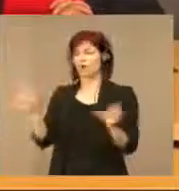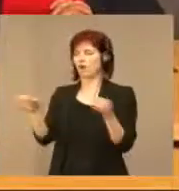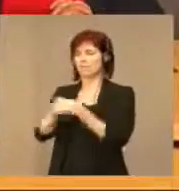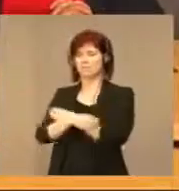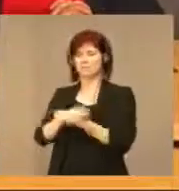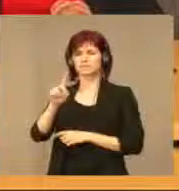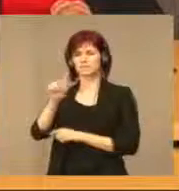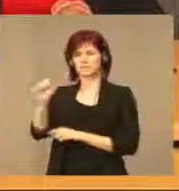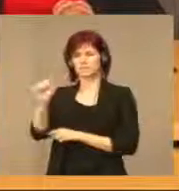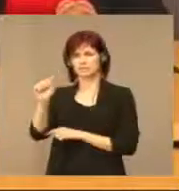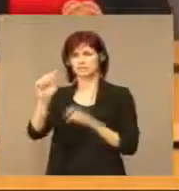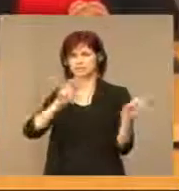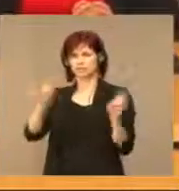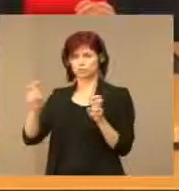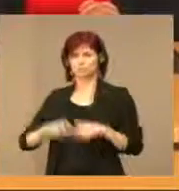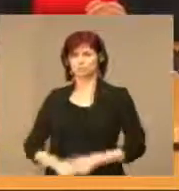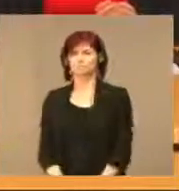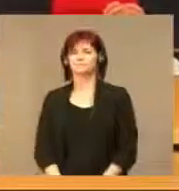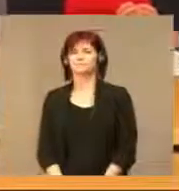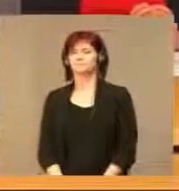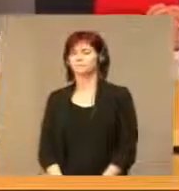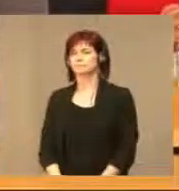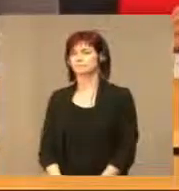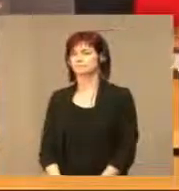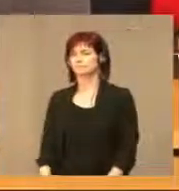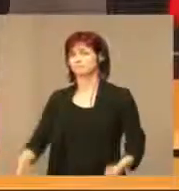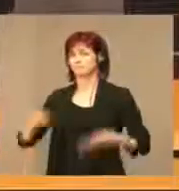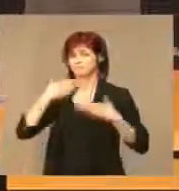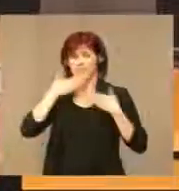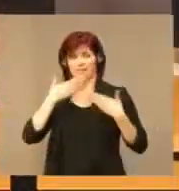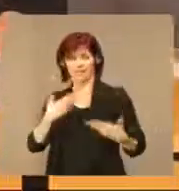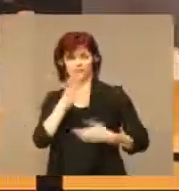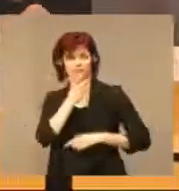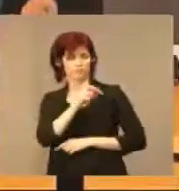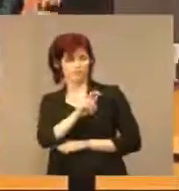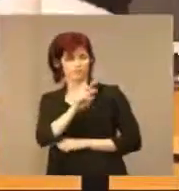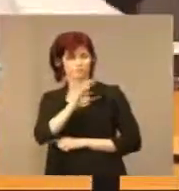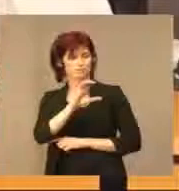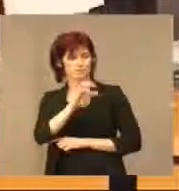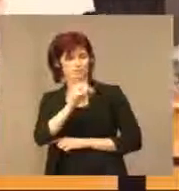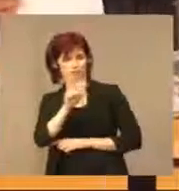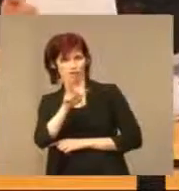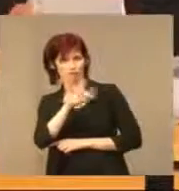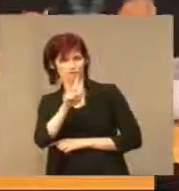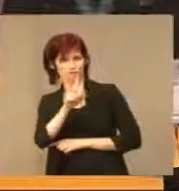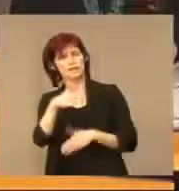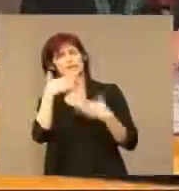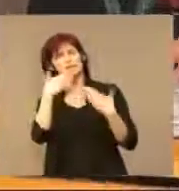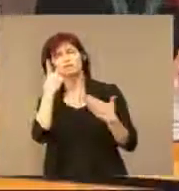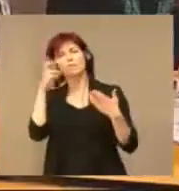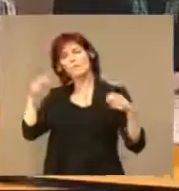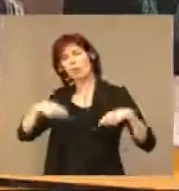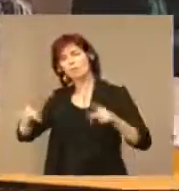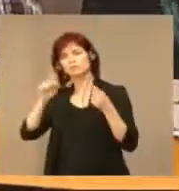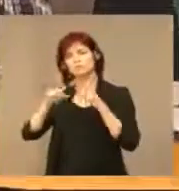Director General James Van Vogt. Thank you for that introduction, Dr. McDonald, and I want to thank you all for the opportunity